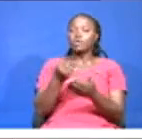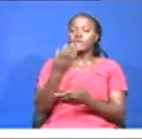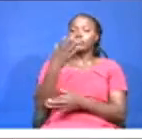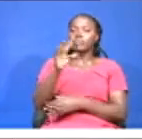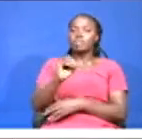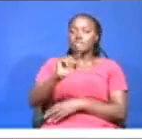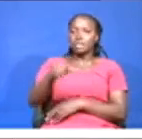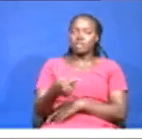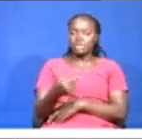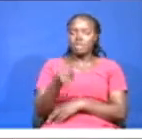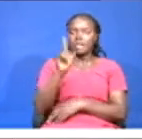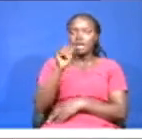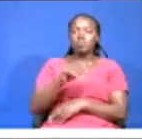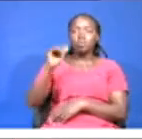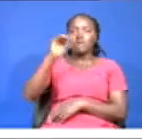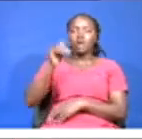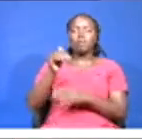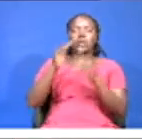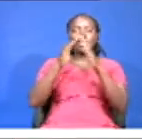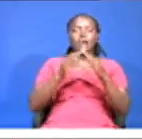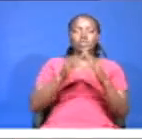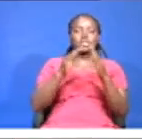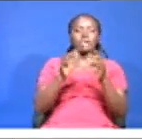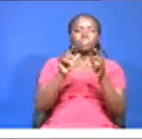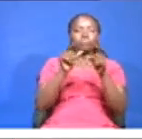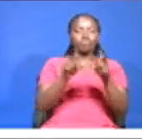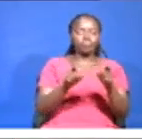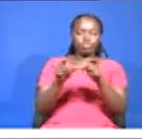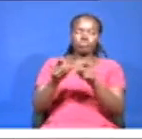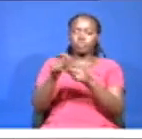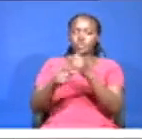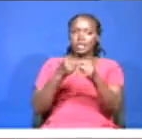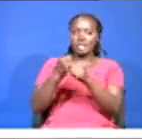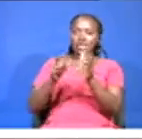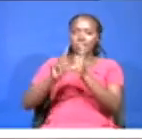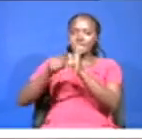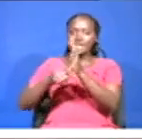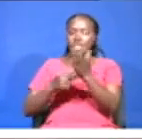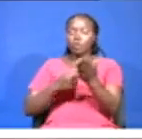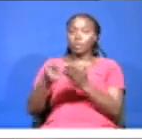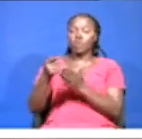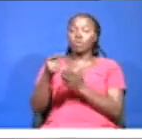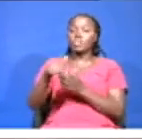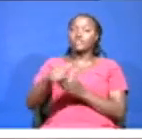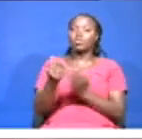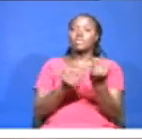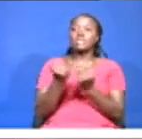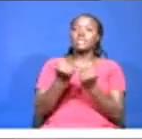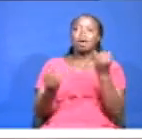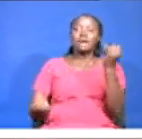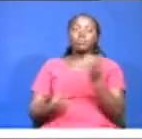250,000 affordable urban housing units annually. And later this week, on Saturday, I will be